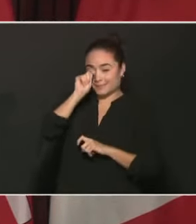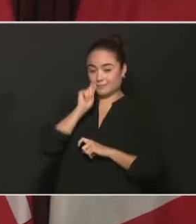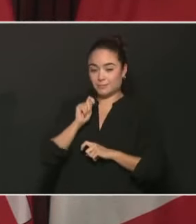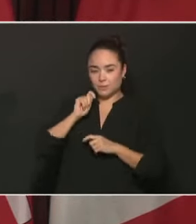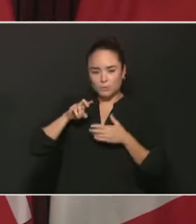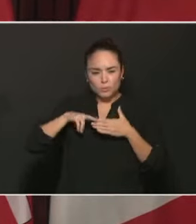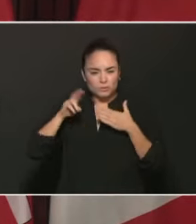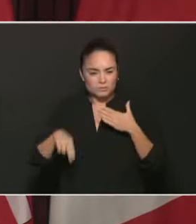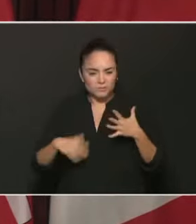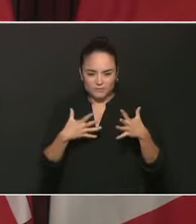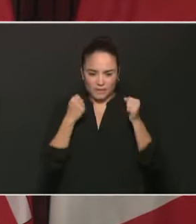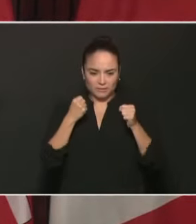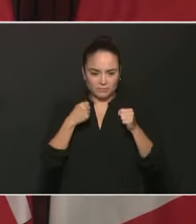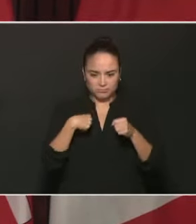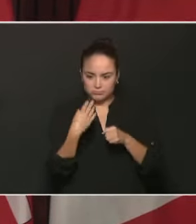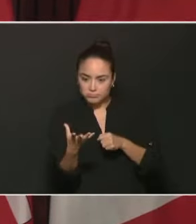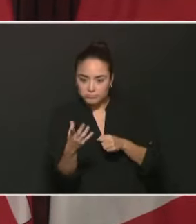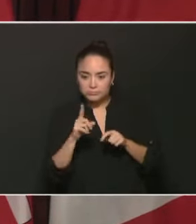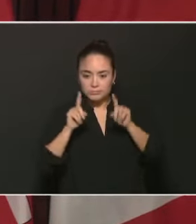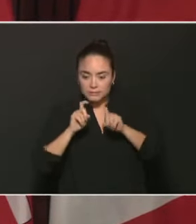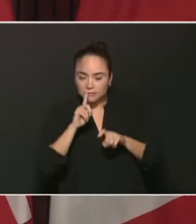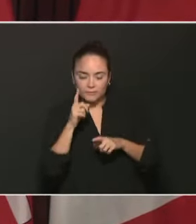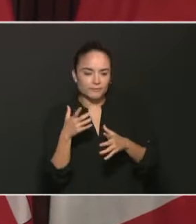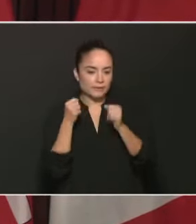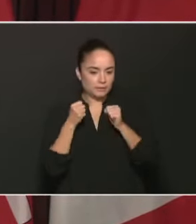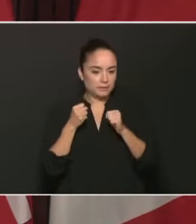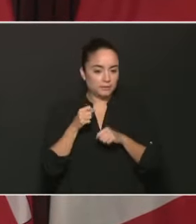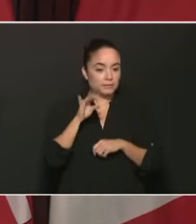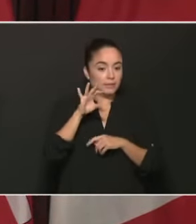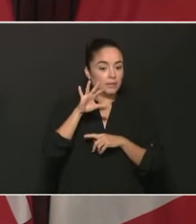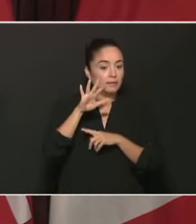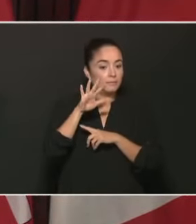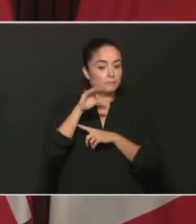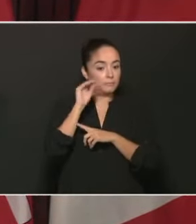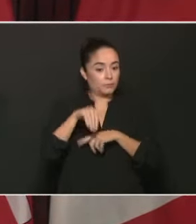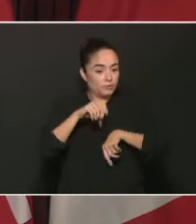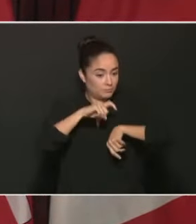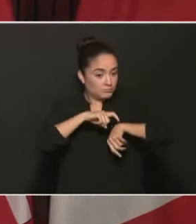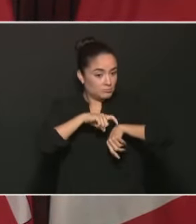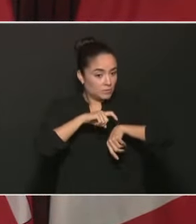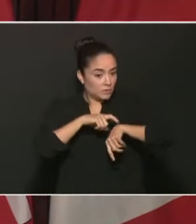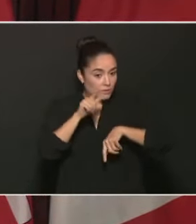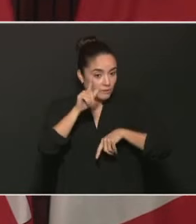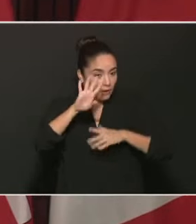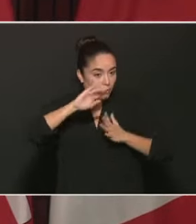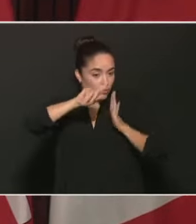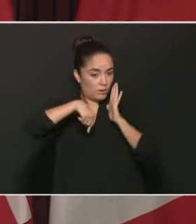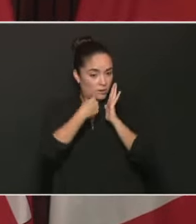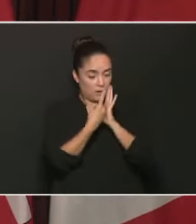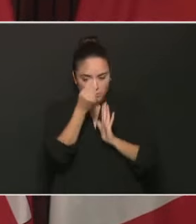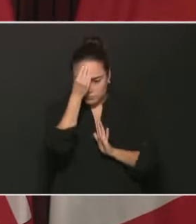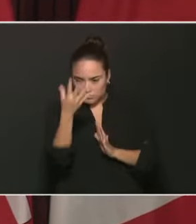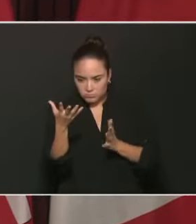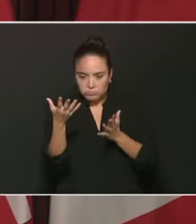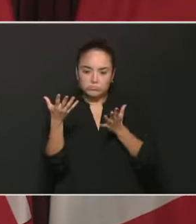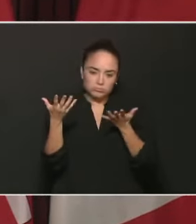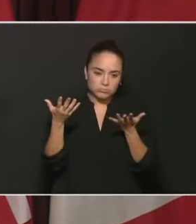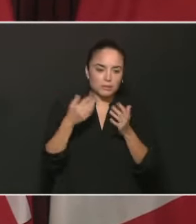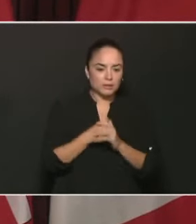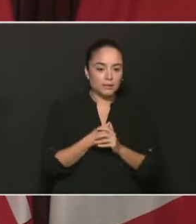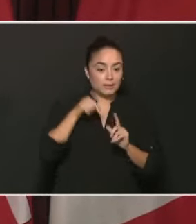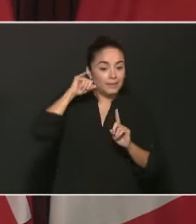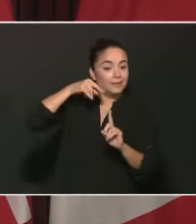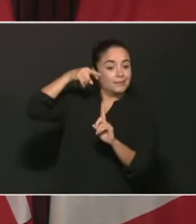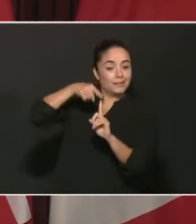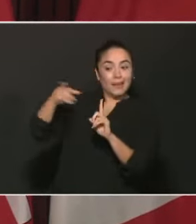to respond over 95% of the time within 24 hours. They're contacting cases. The contact management, even though people are having more